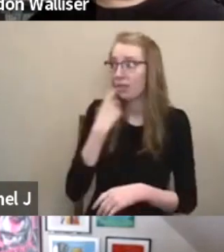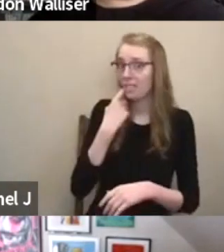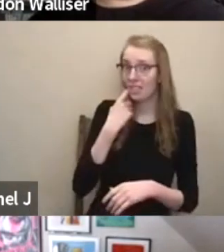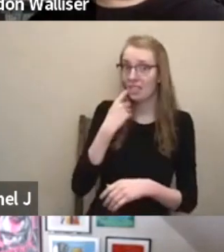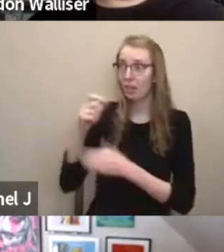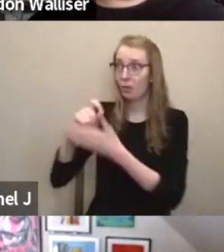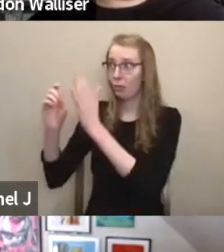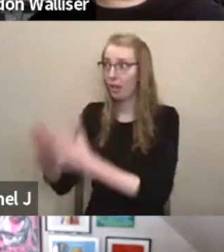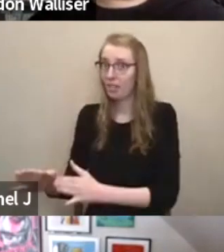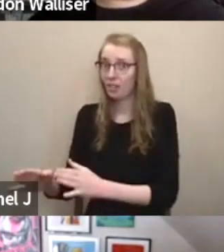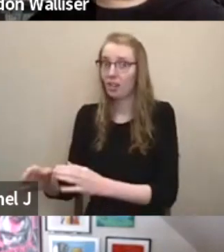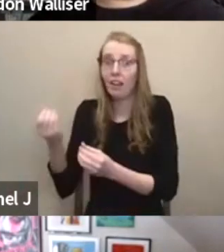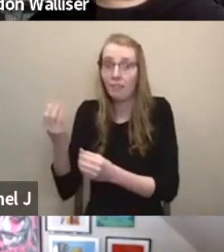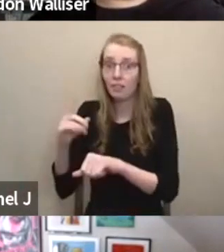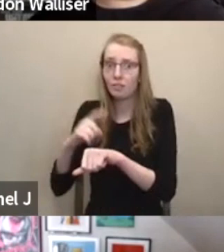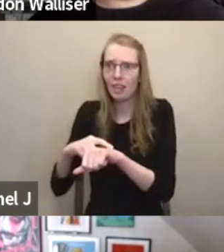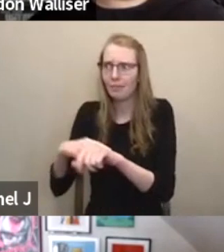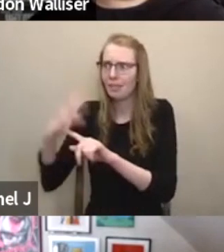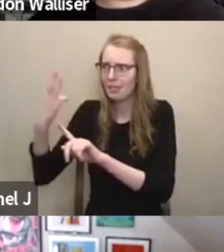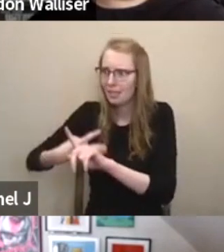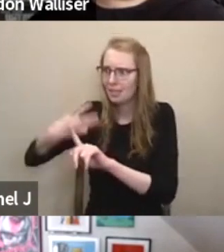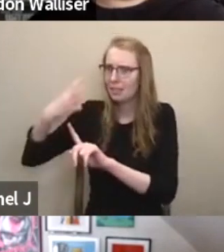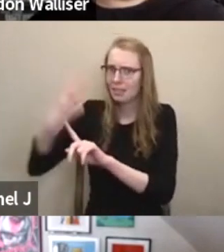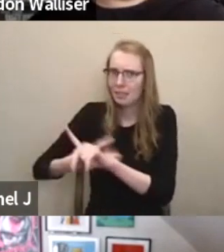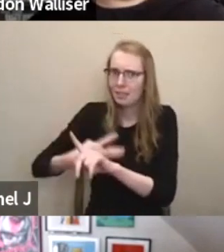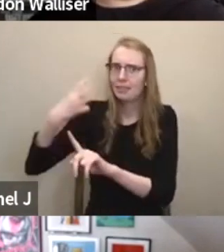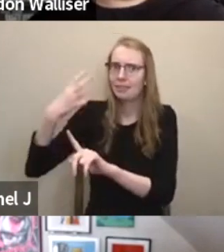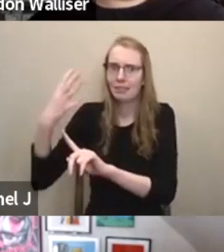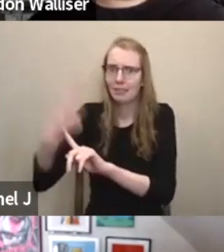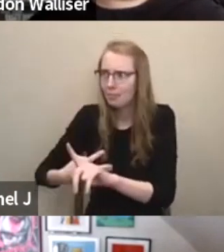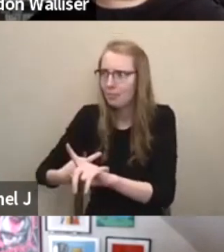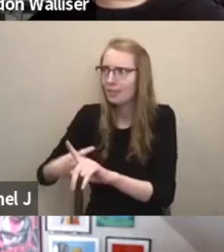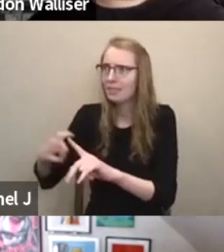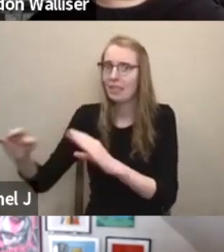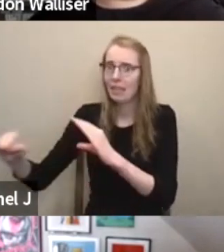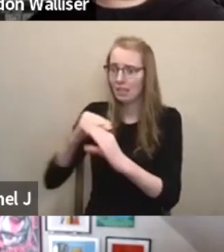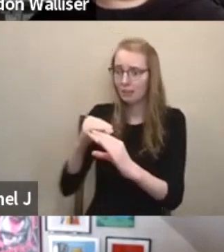had emailed me a couple of times, like every 6 months they kind of show up in my inbox. And I finally read their script